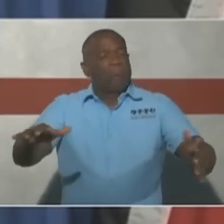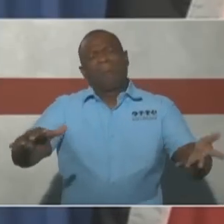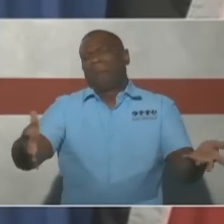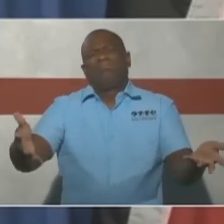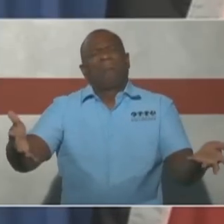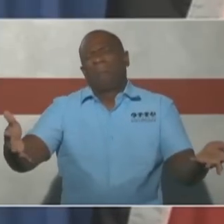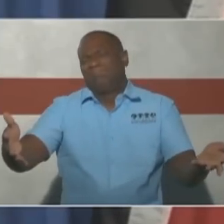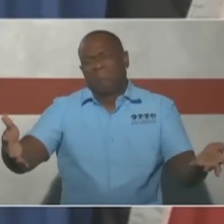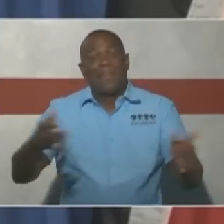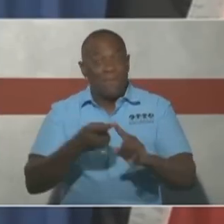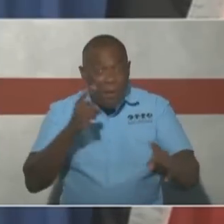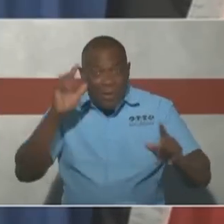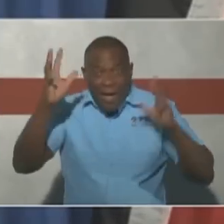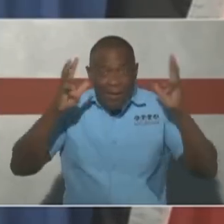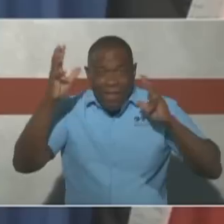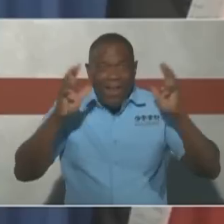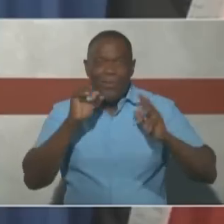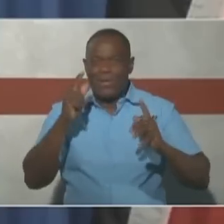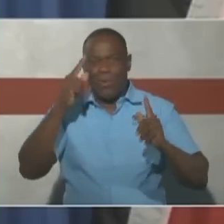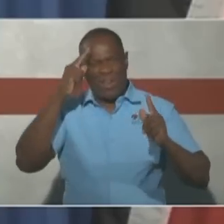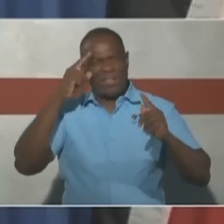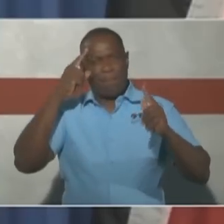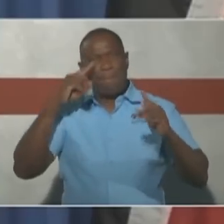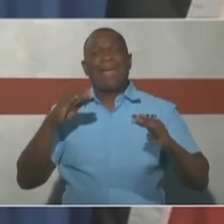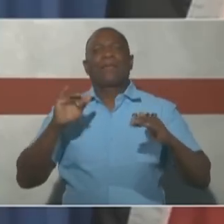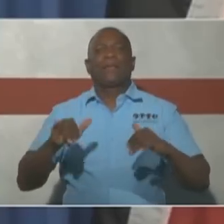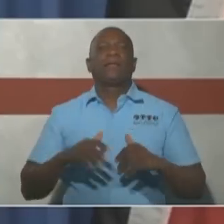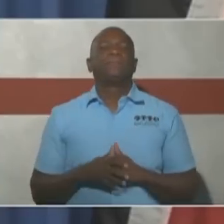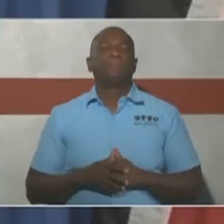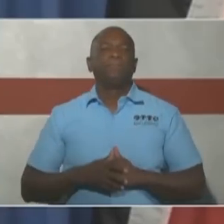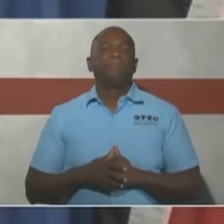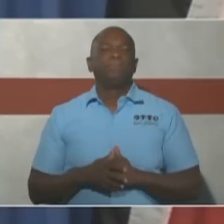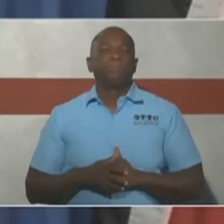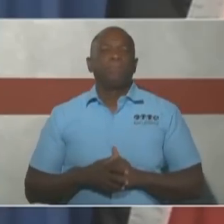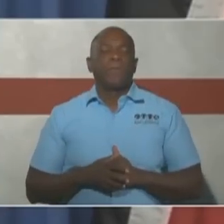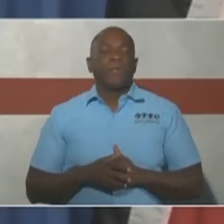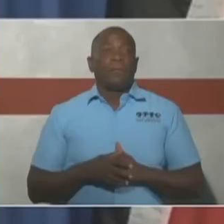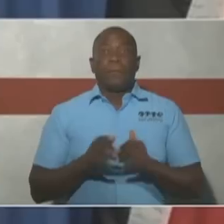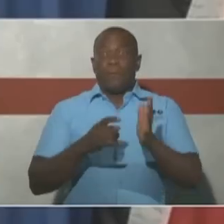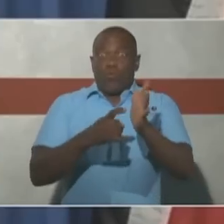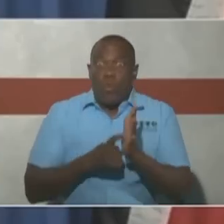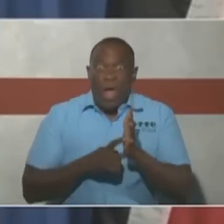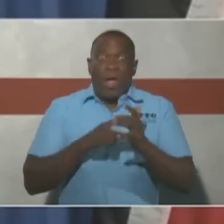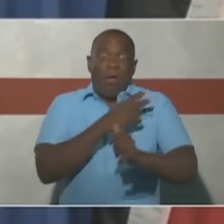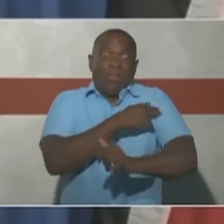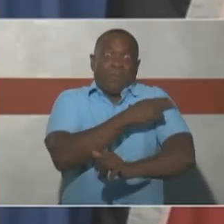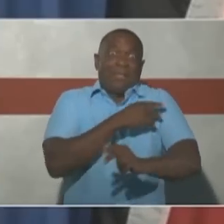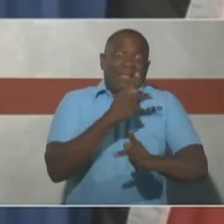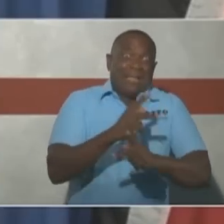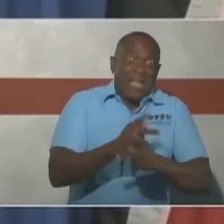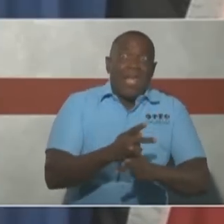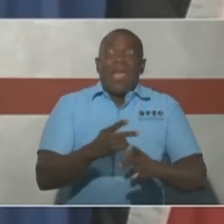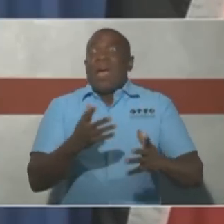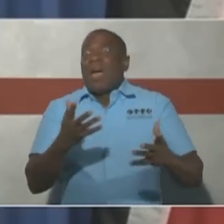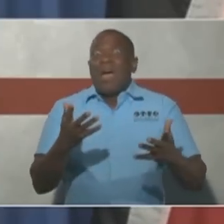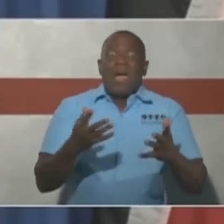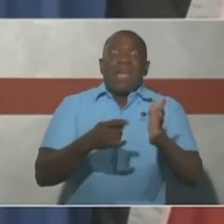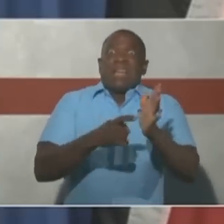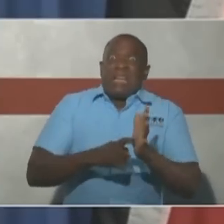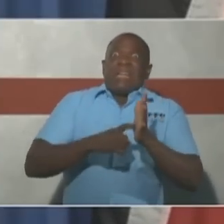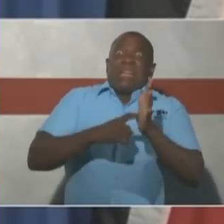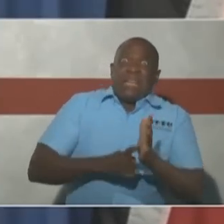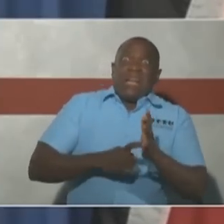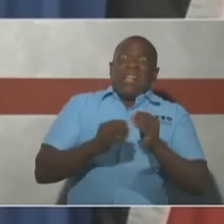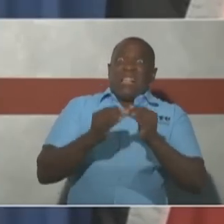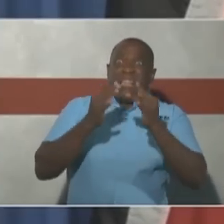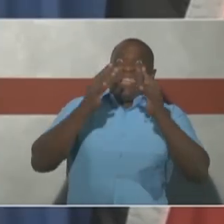COVID. So COVID has been with us now for 3 years. And we really are a different population to when